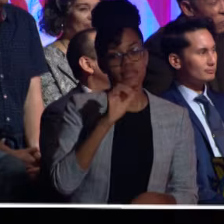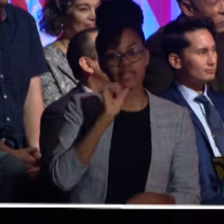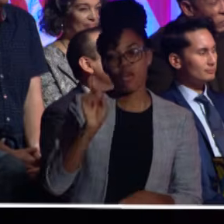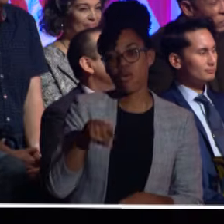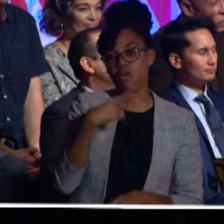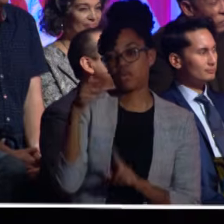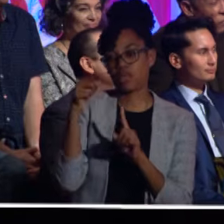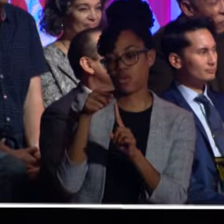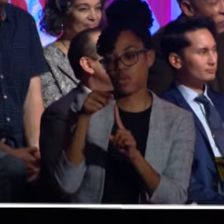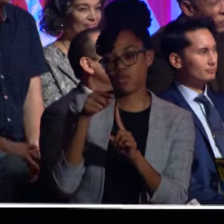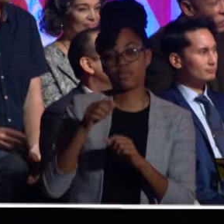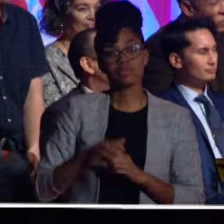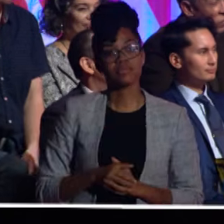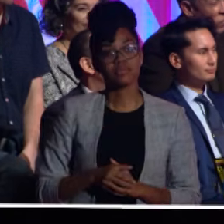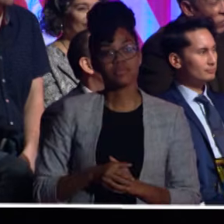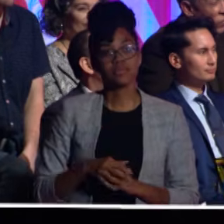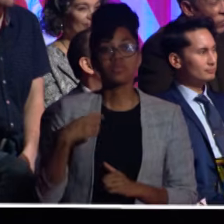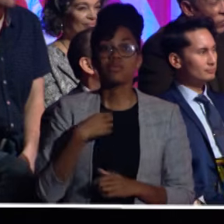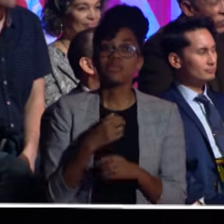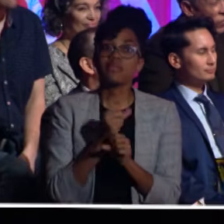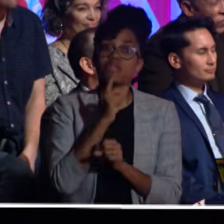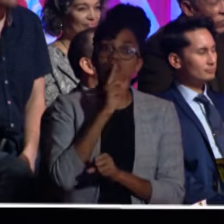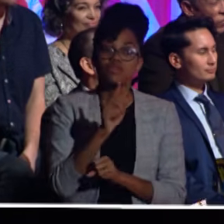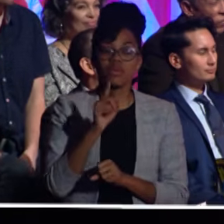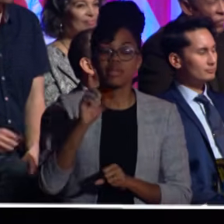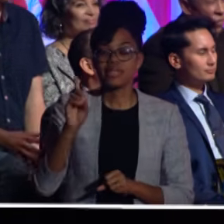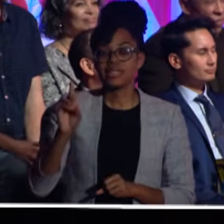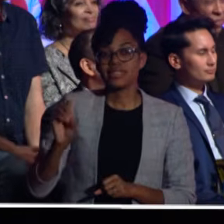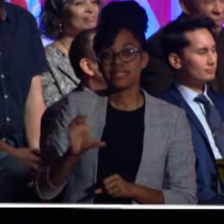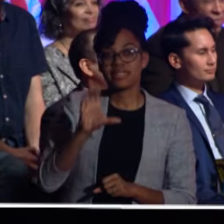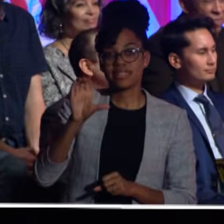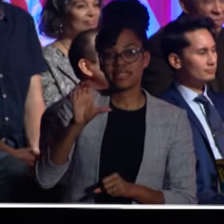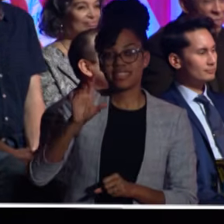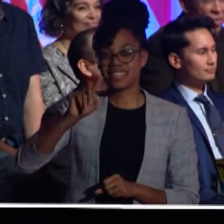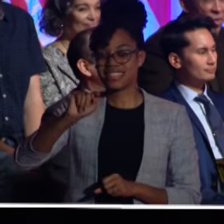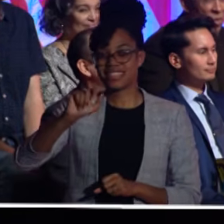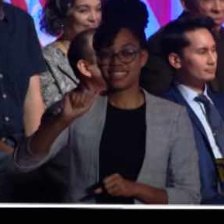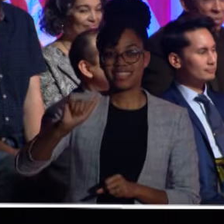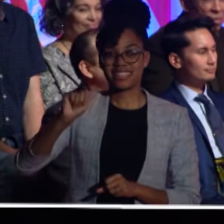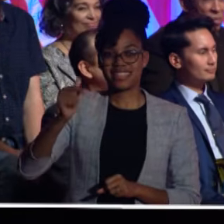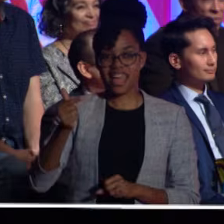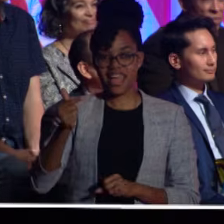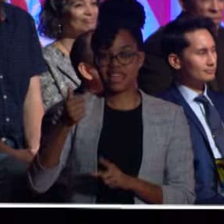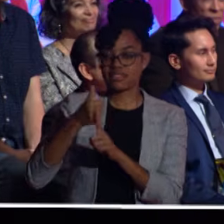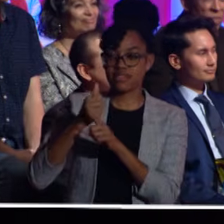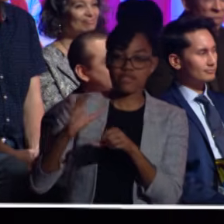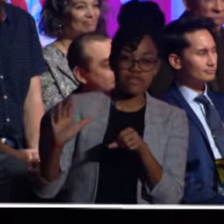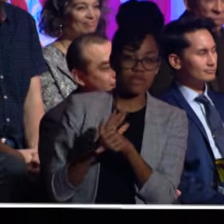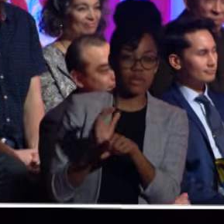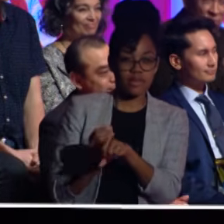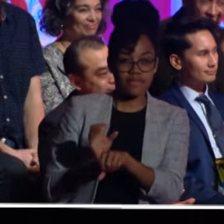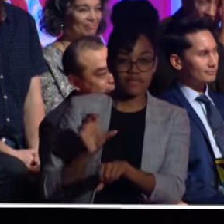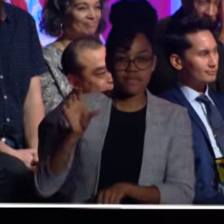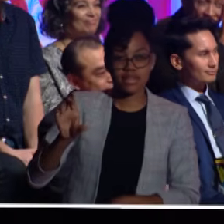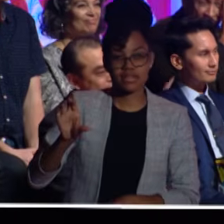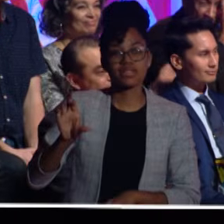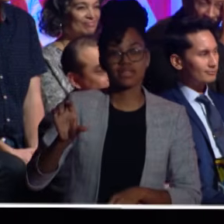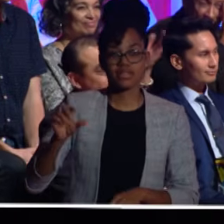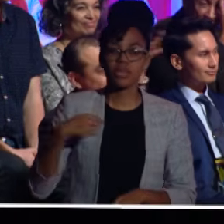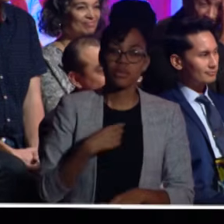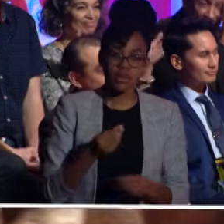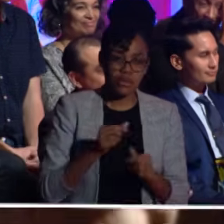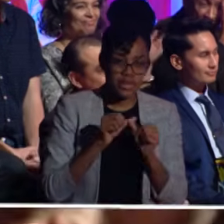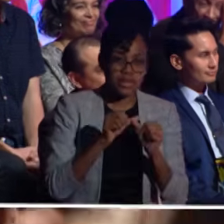need Congress to ensure that DC TAG gets fully funded so that we can continue providing